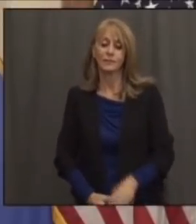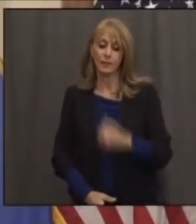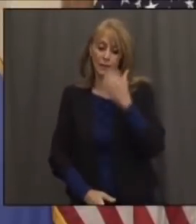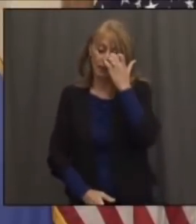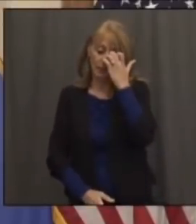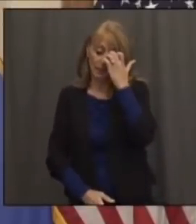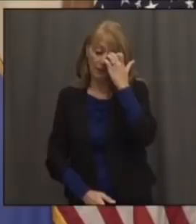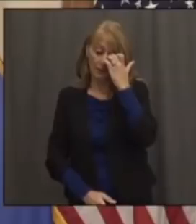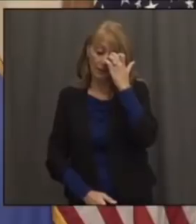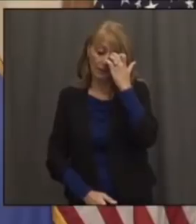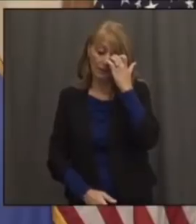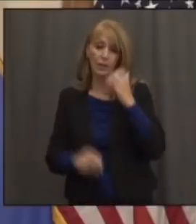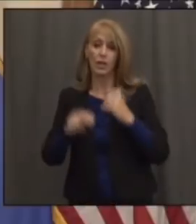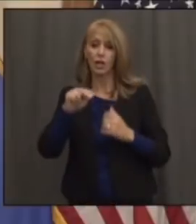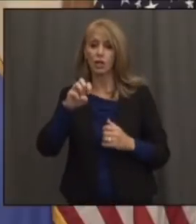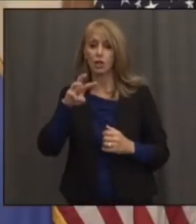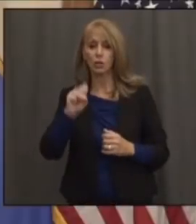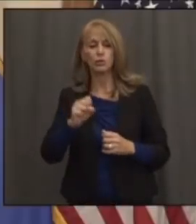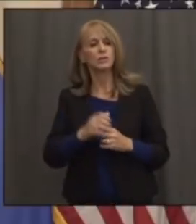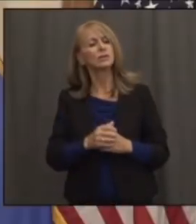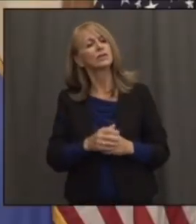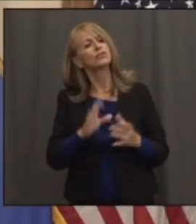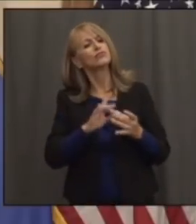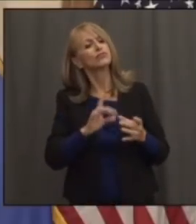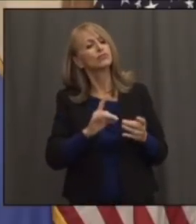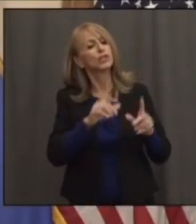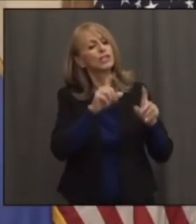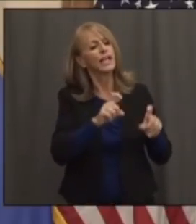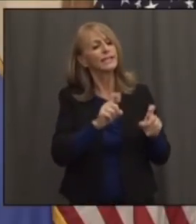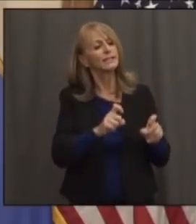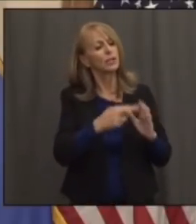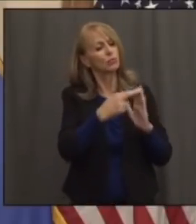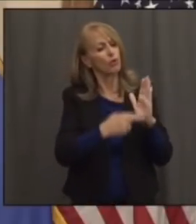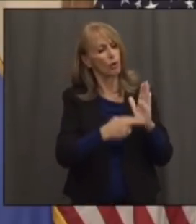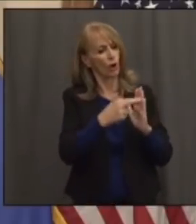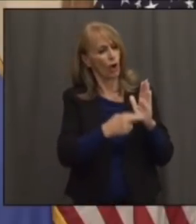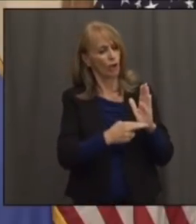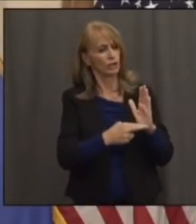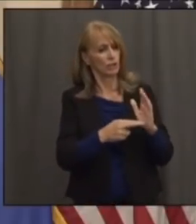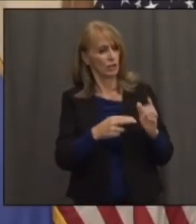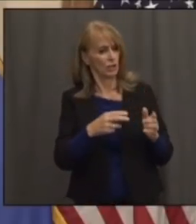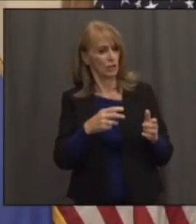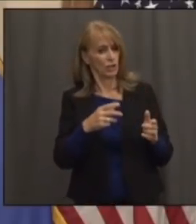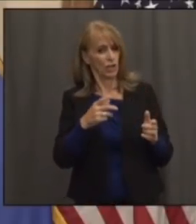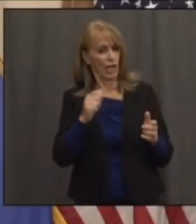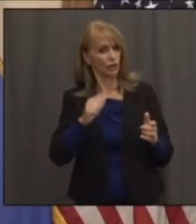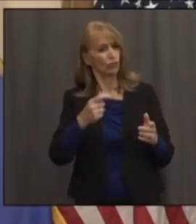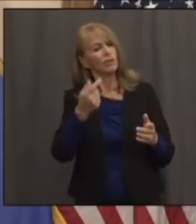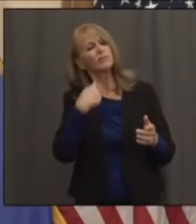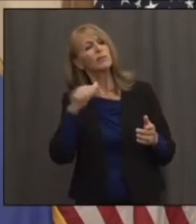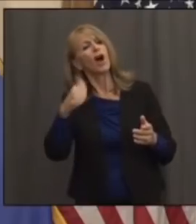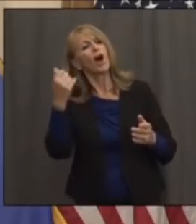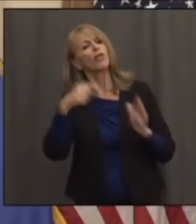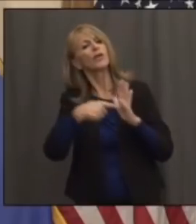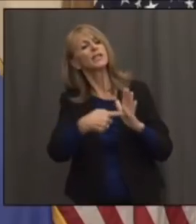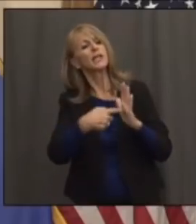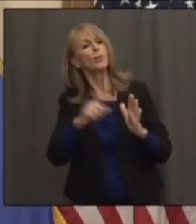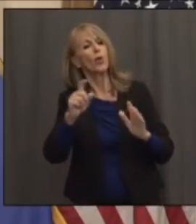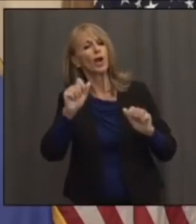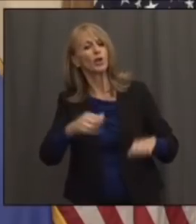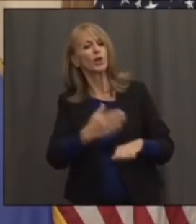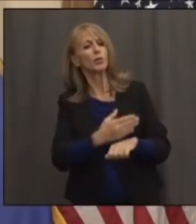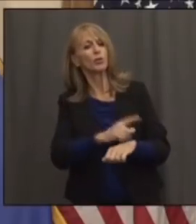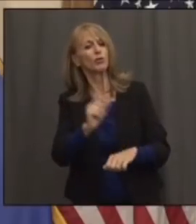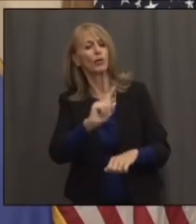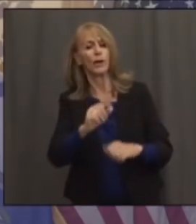And you talk about the testing protocol. Is there anything else that you would have done differently or think you could have done better? As